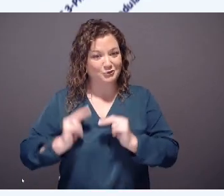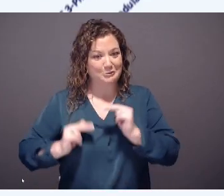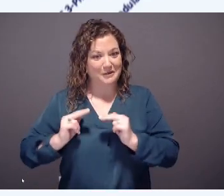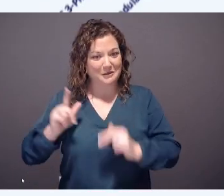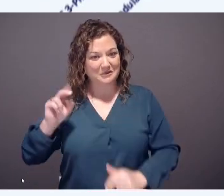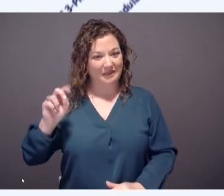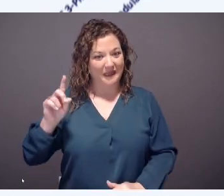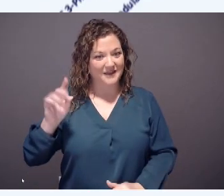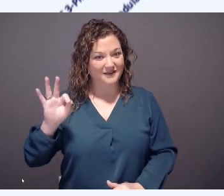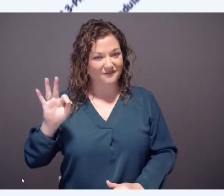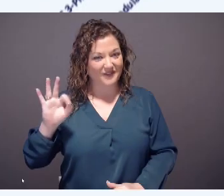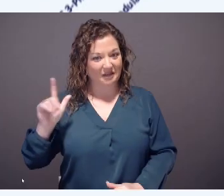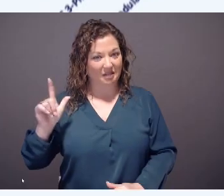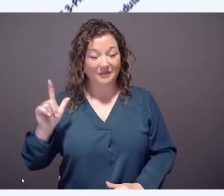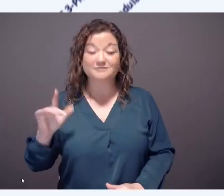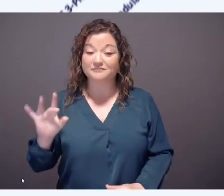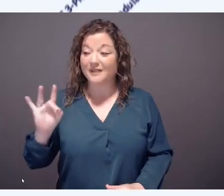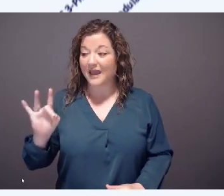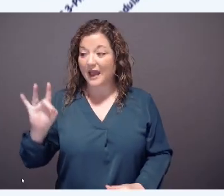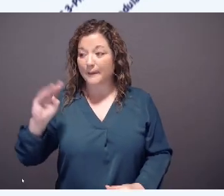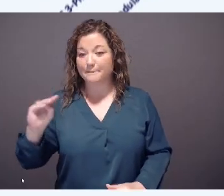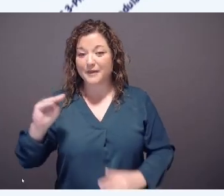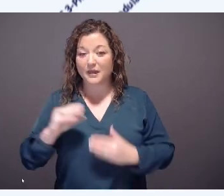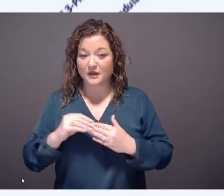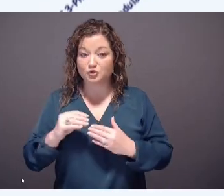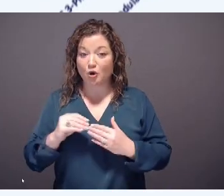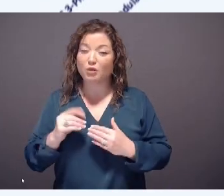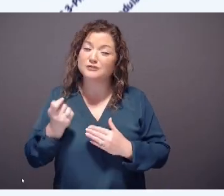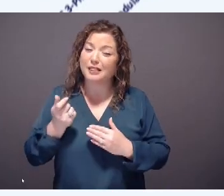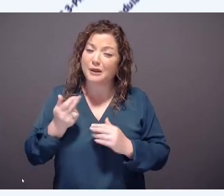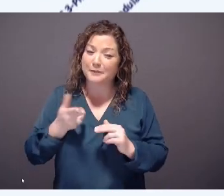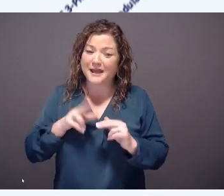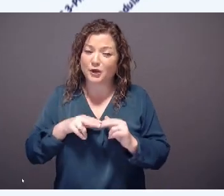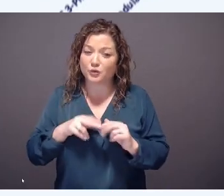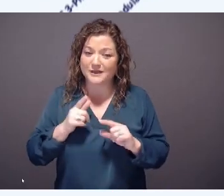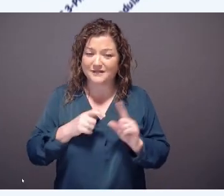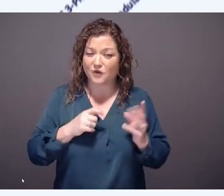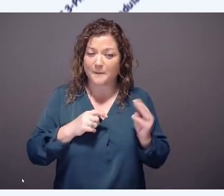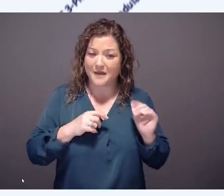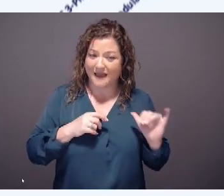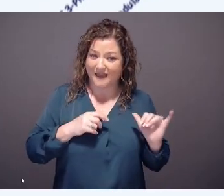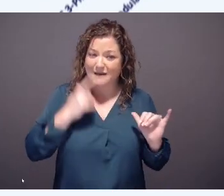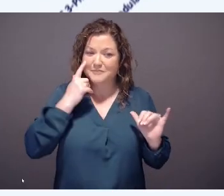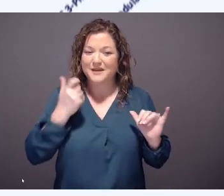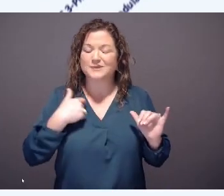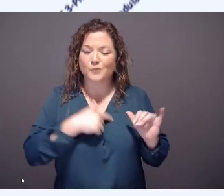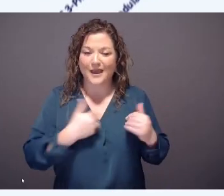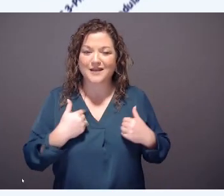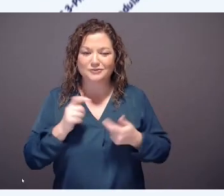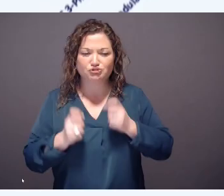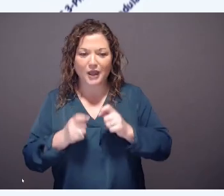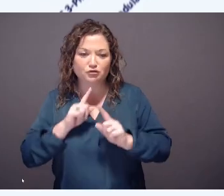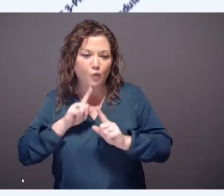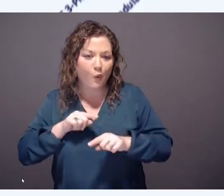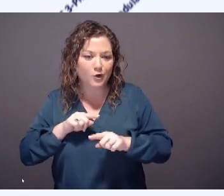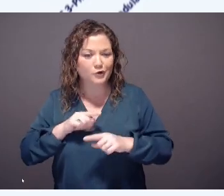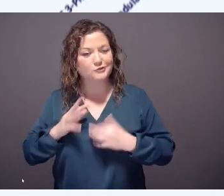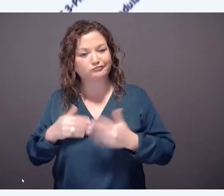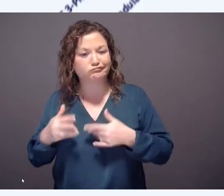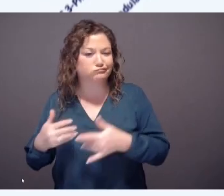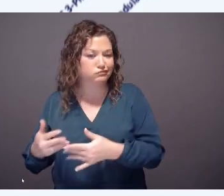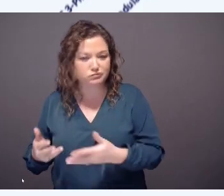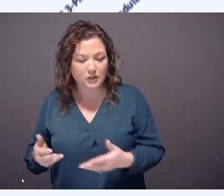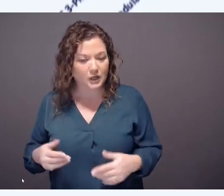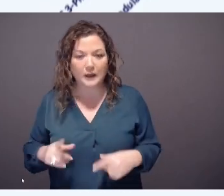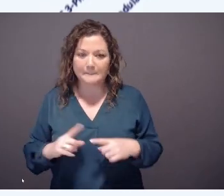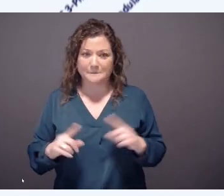$20.8 million. So this is a little bit increase from our May update with some change orders that rolled in through the process, but nothing crazy.